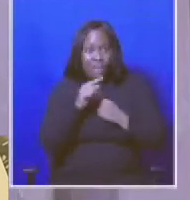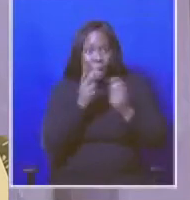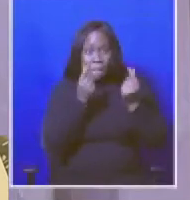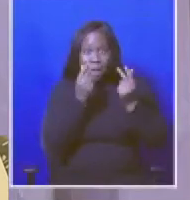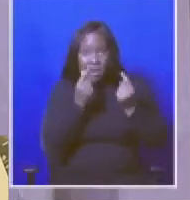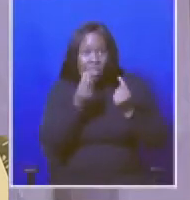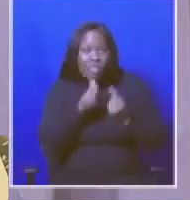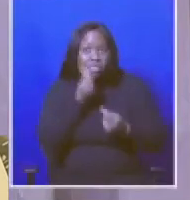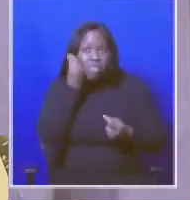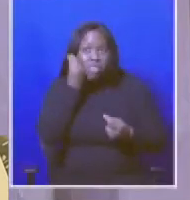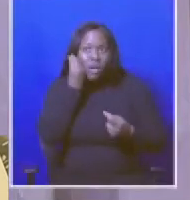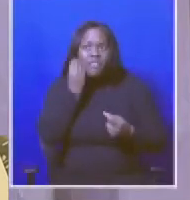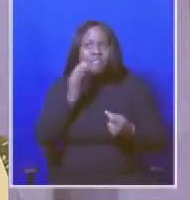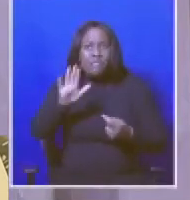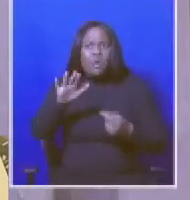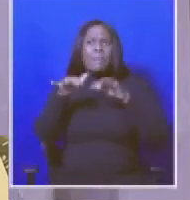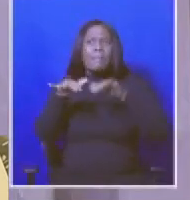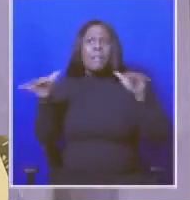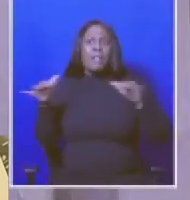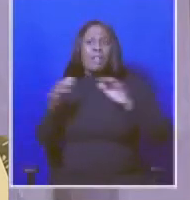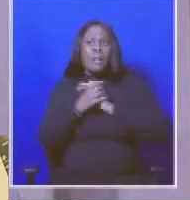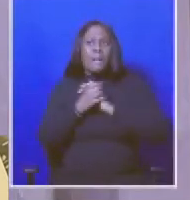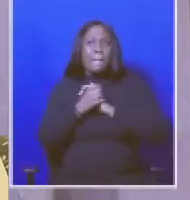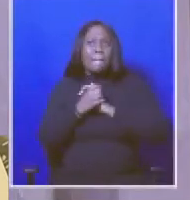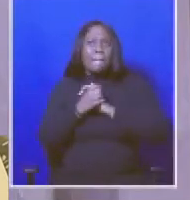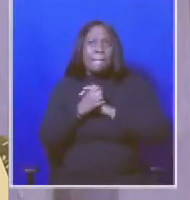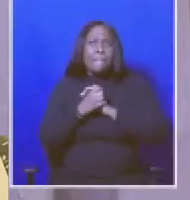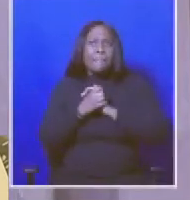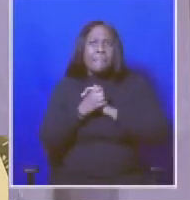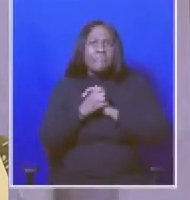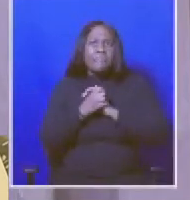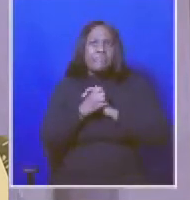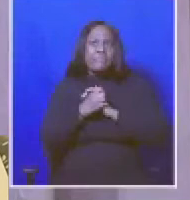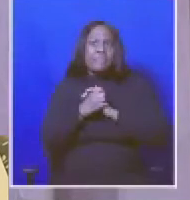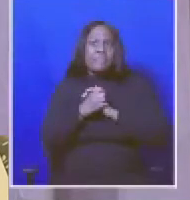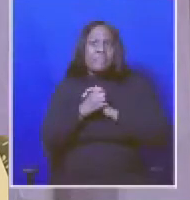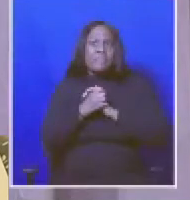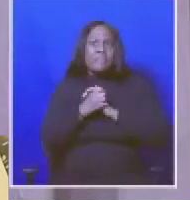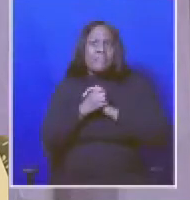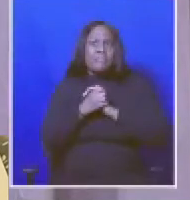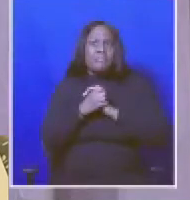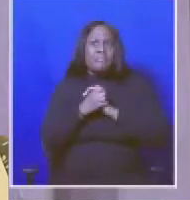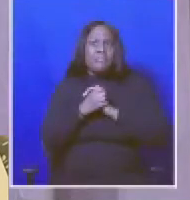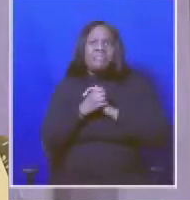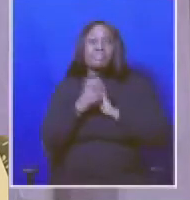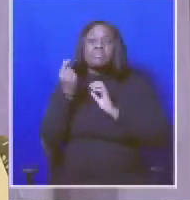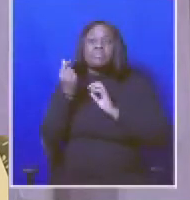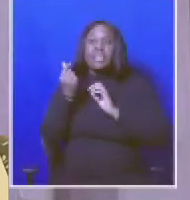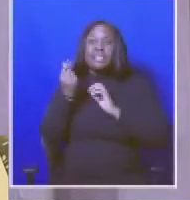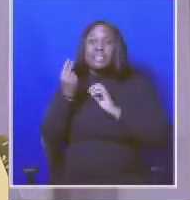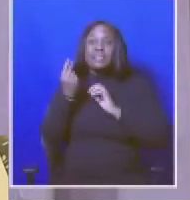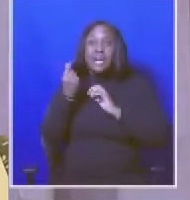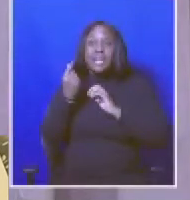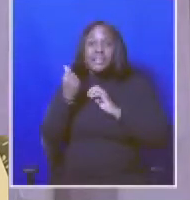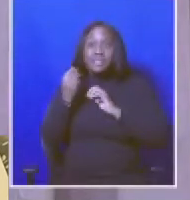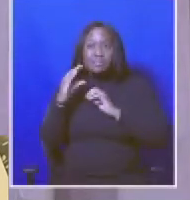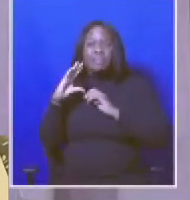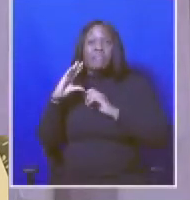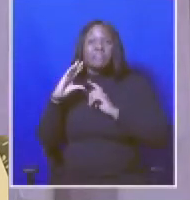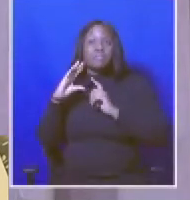ya setšhaba. Rena le mmuso, re le mmuso re sebedisa tšhelete ena re